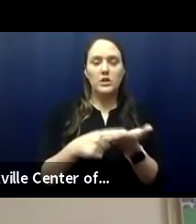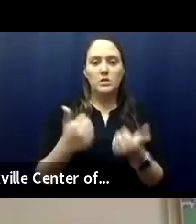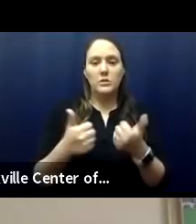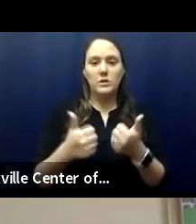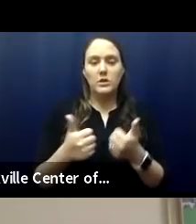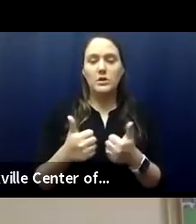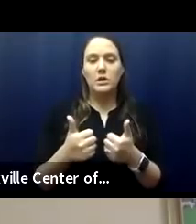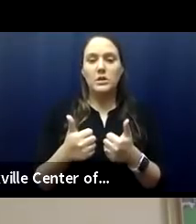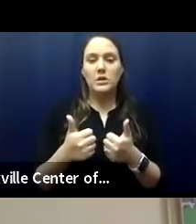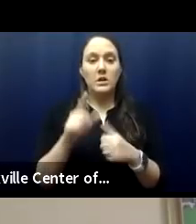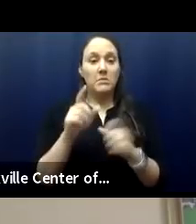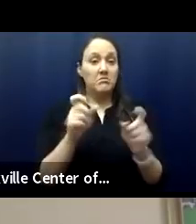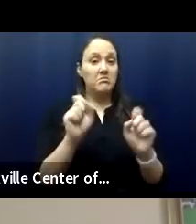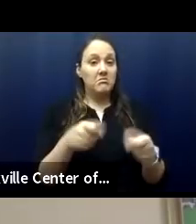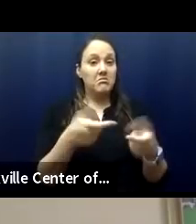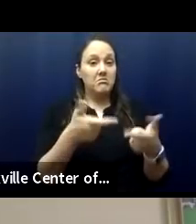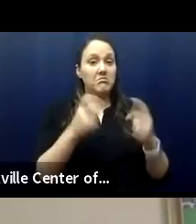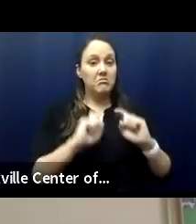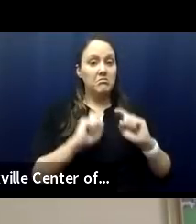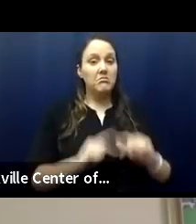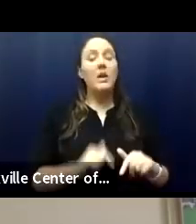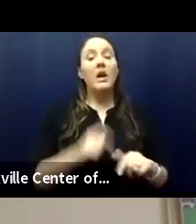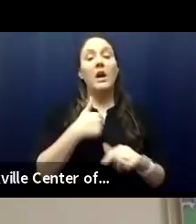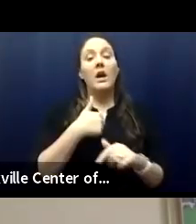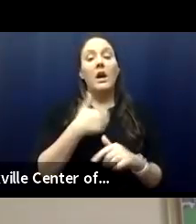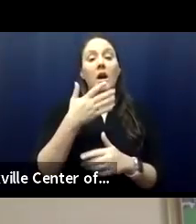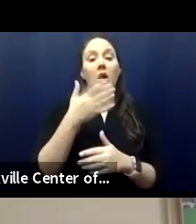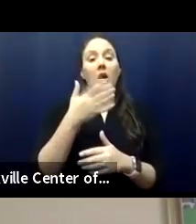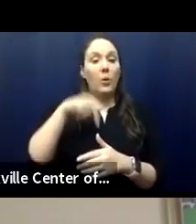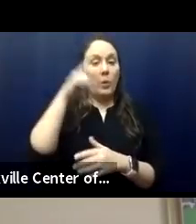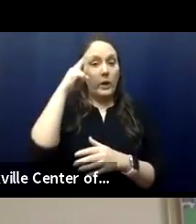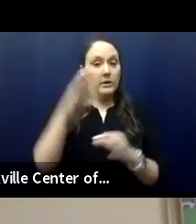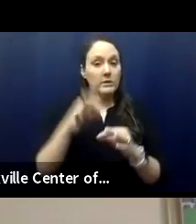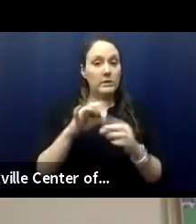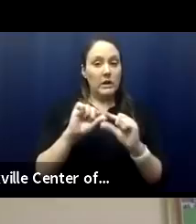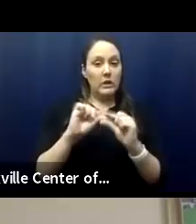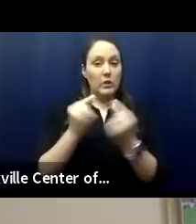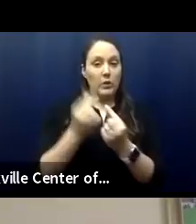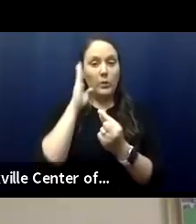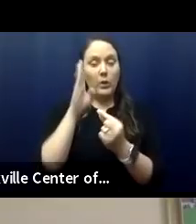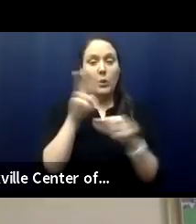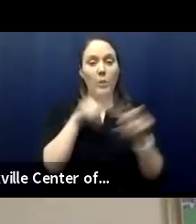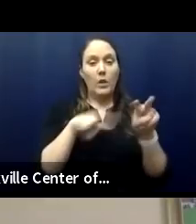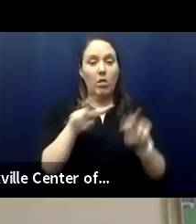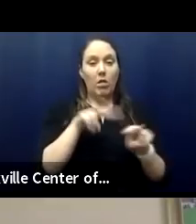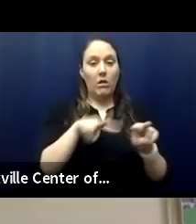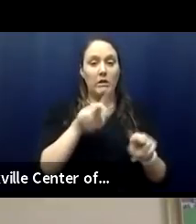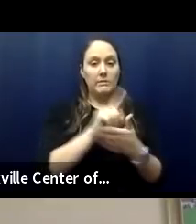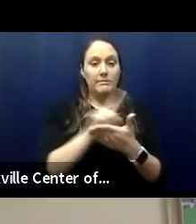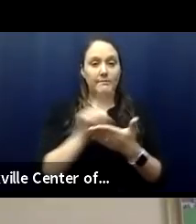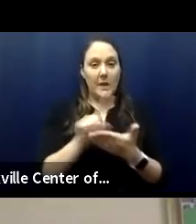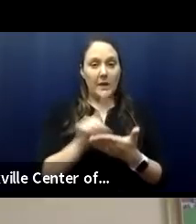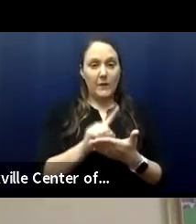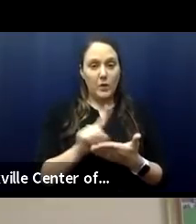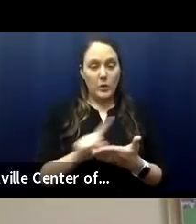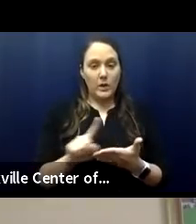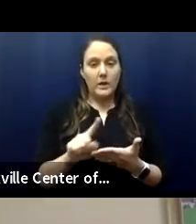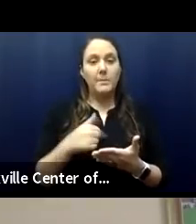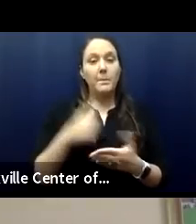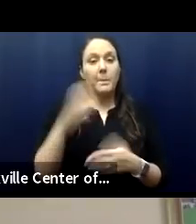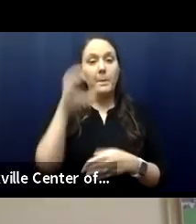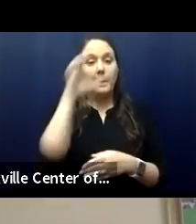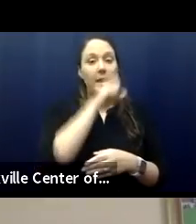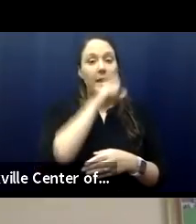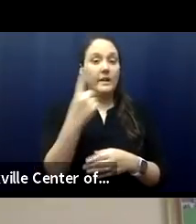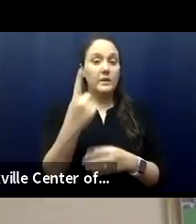certainly can come to me. I know we decided as a group we would look at this every week. And I guess one question for the